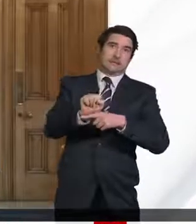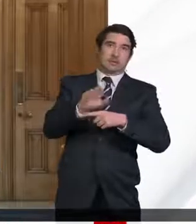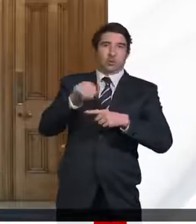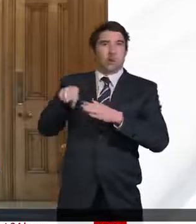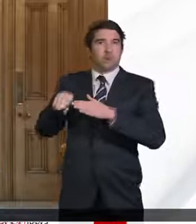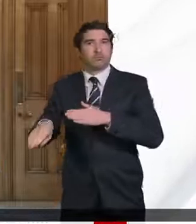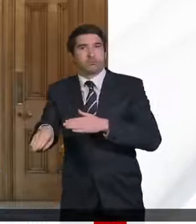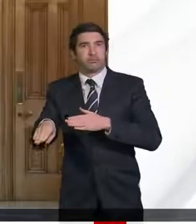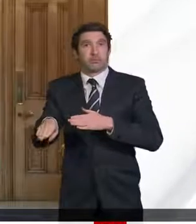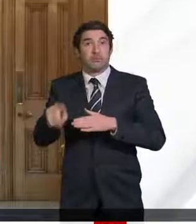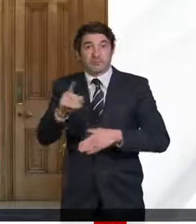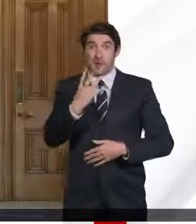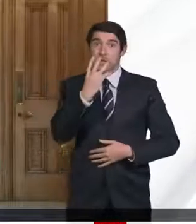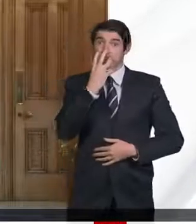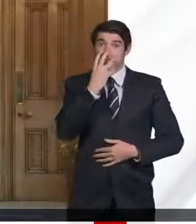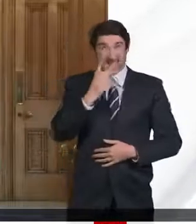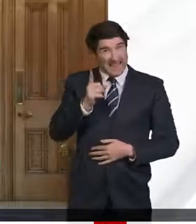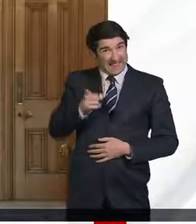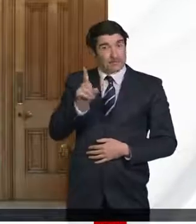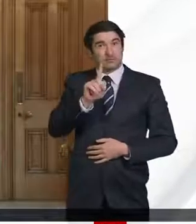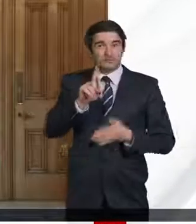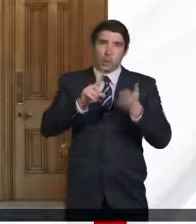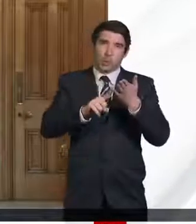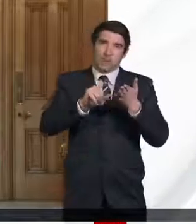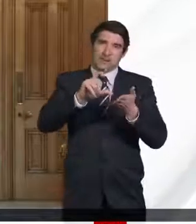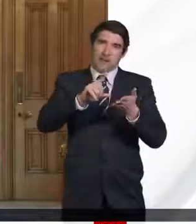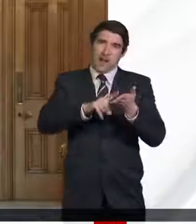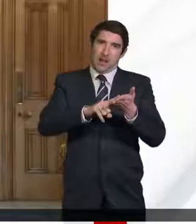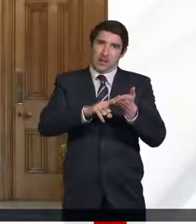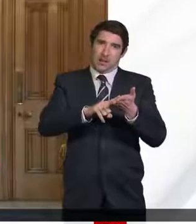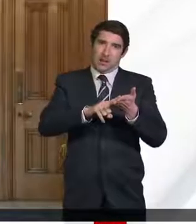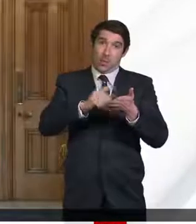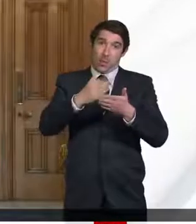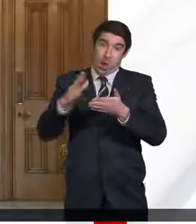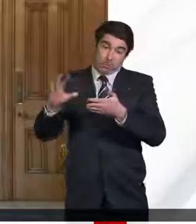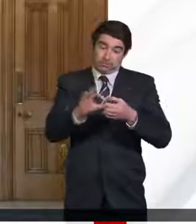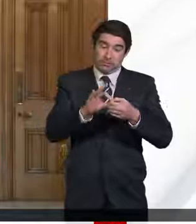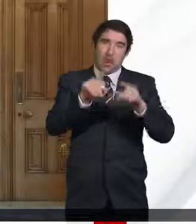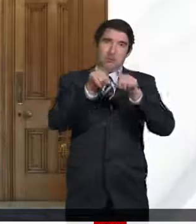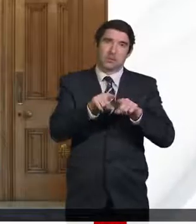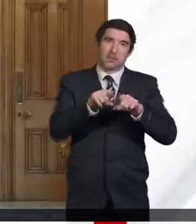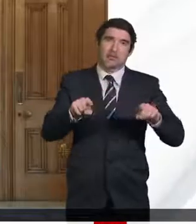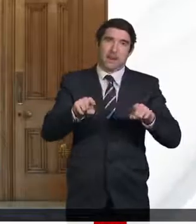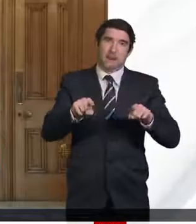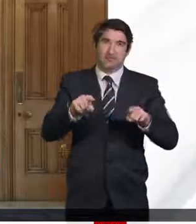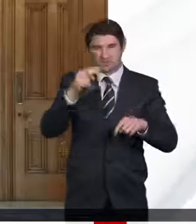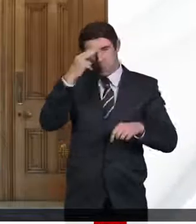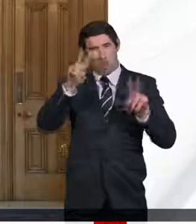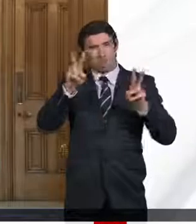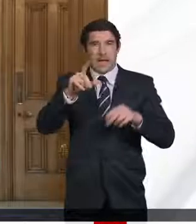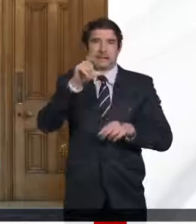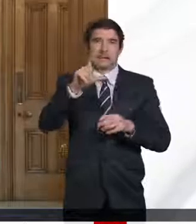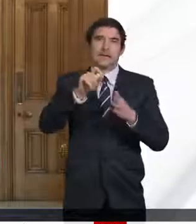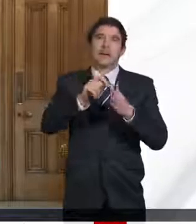by UCL, working with Mercedes-Benz, will produce 10,000 new CPAP devices to support affected